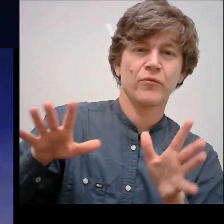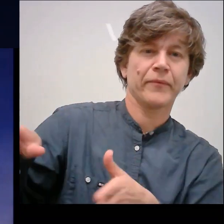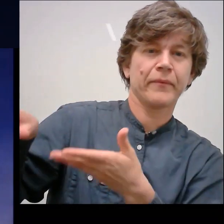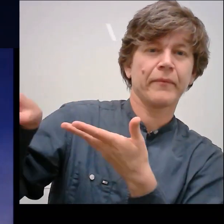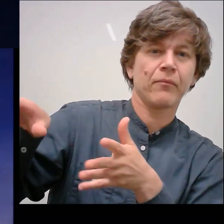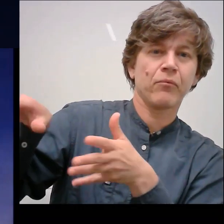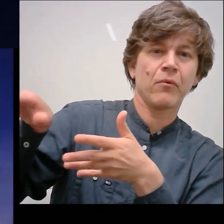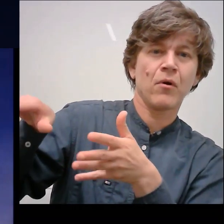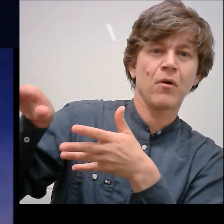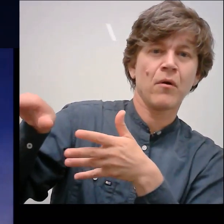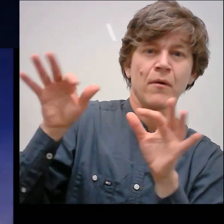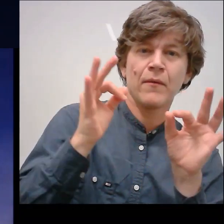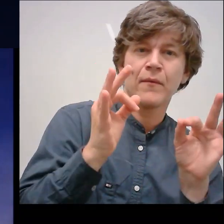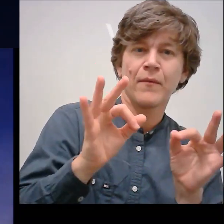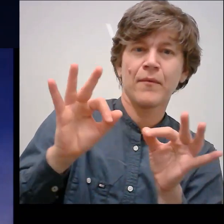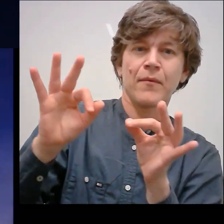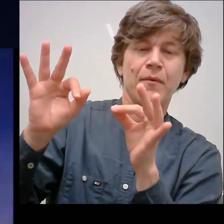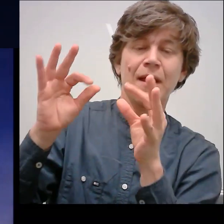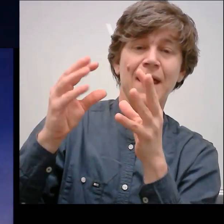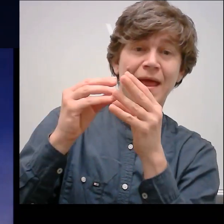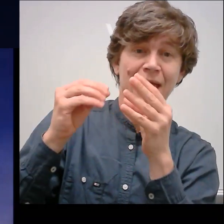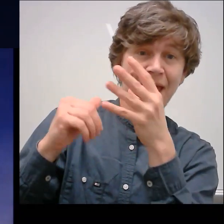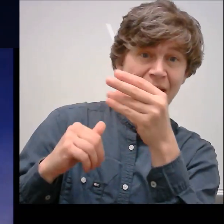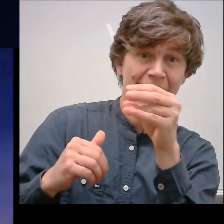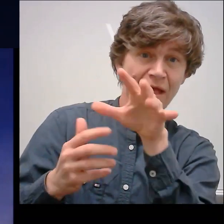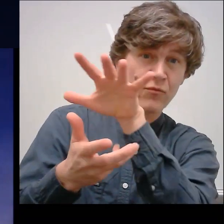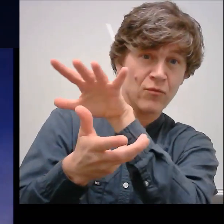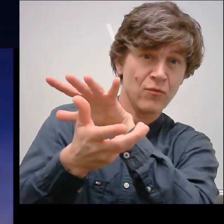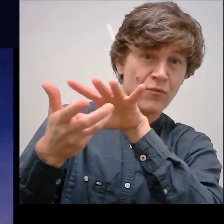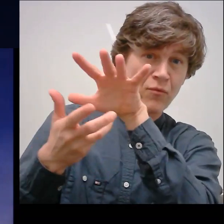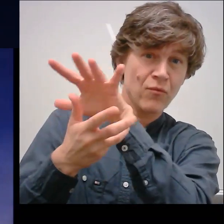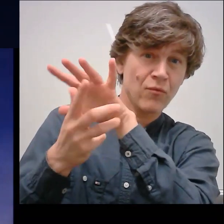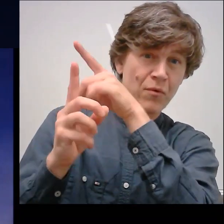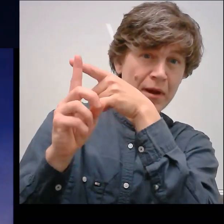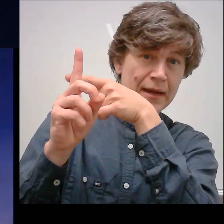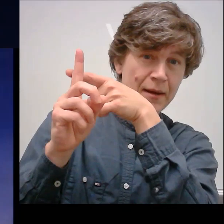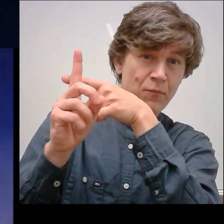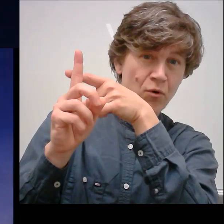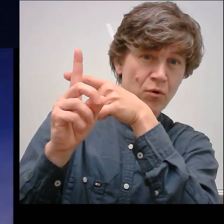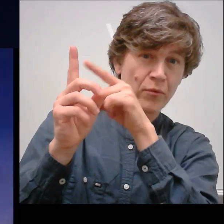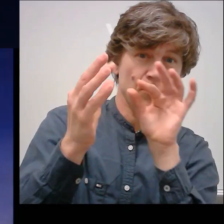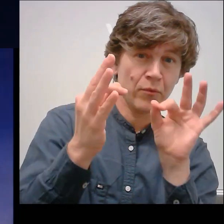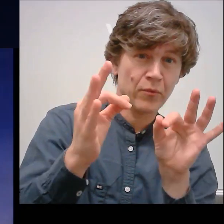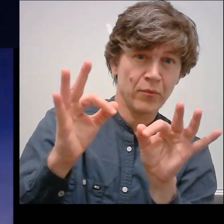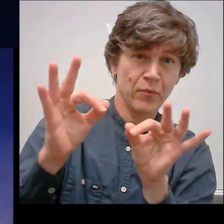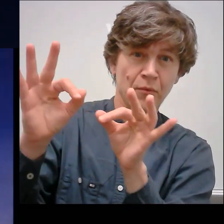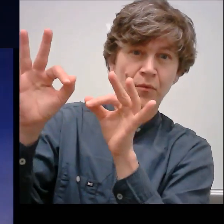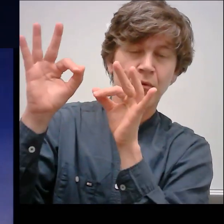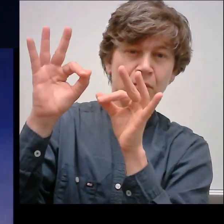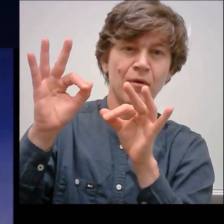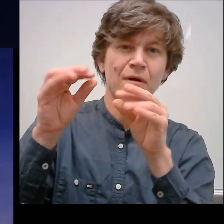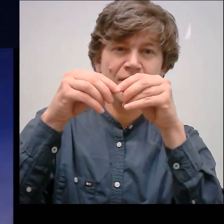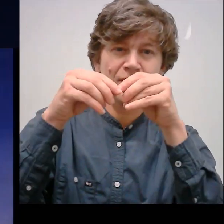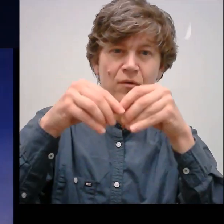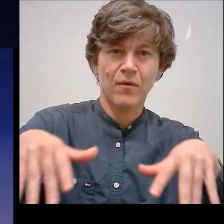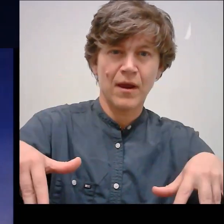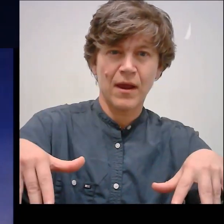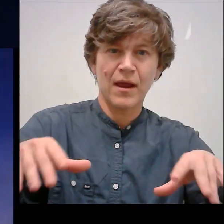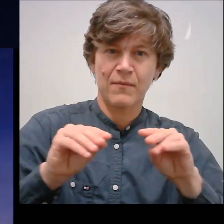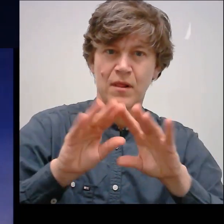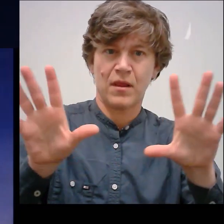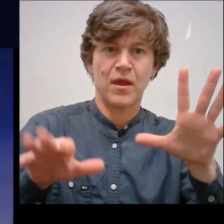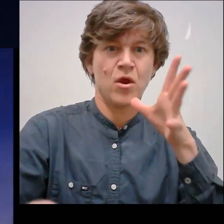value and temperature in the clouds. The hierarchy is clear: female first, scenery second.